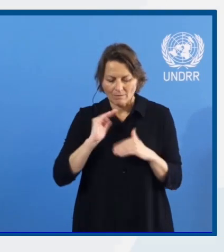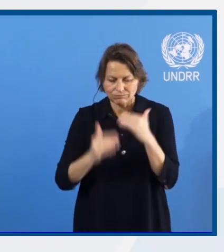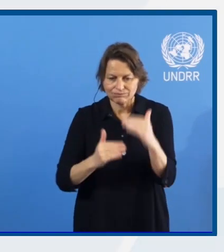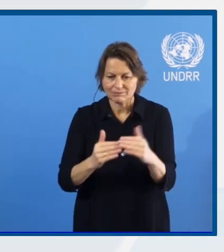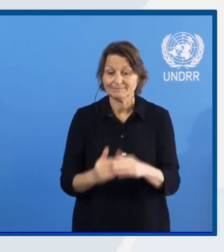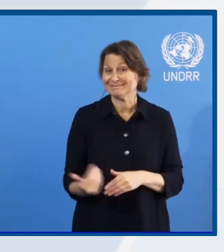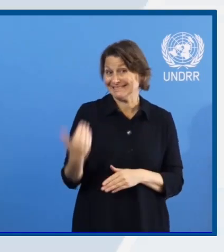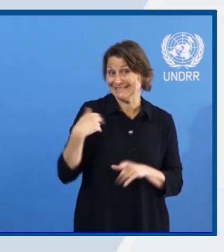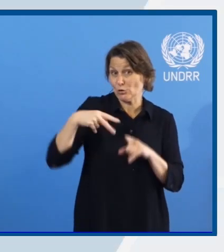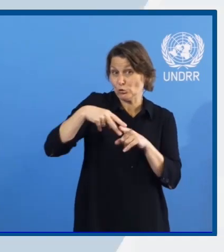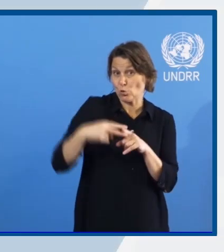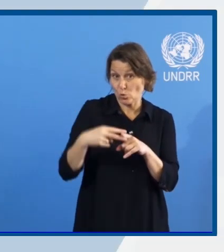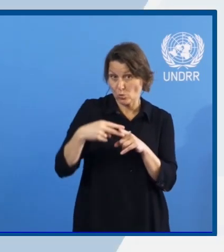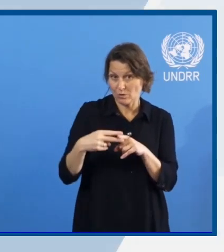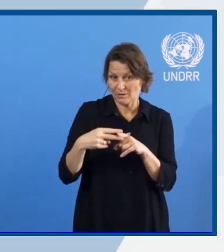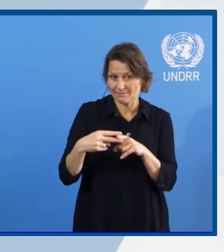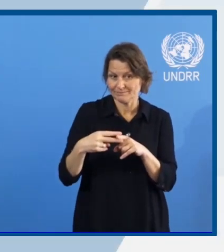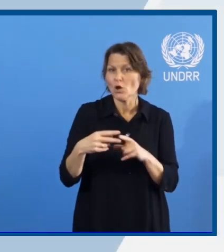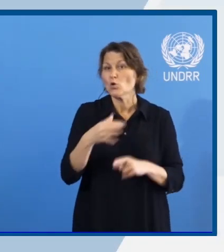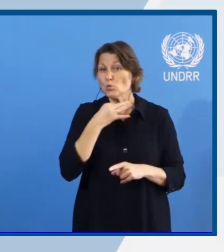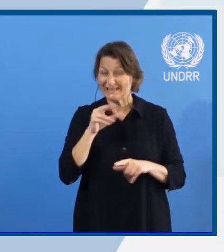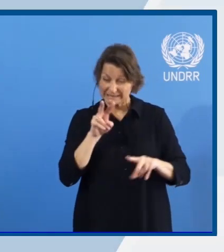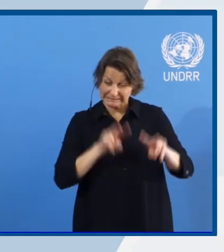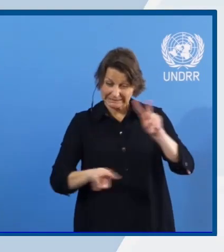this month. And this is a